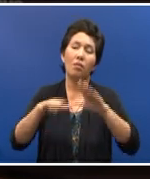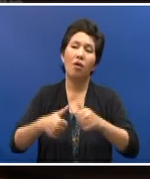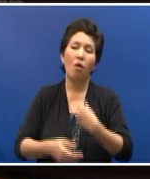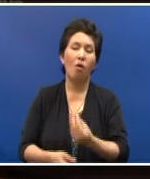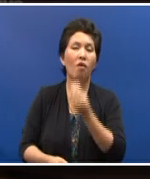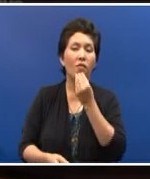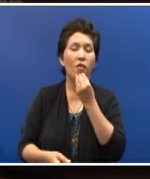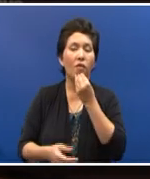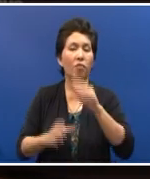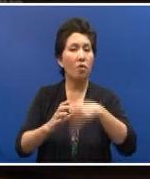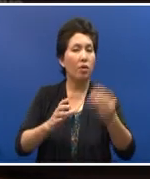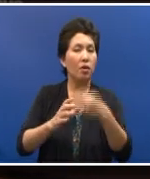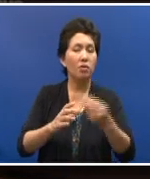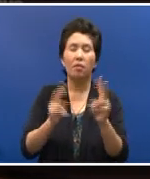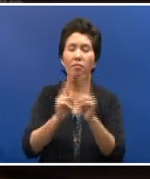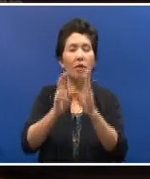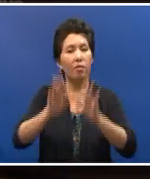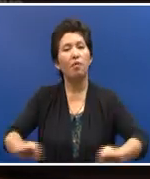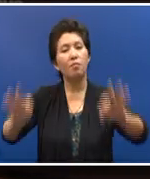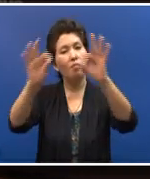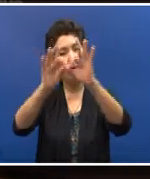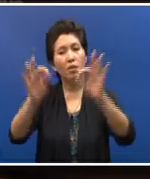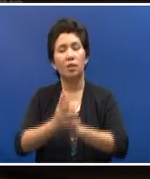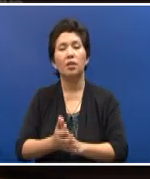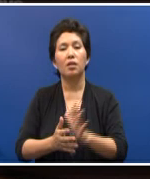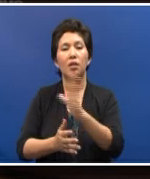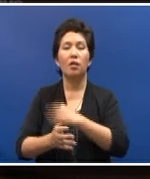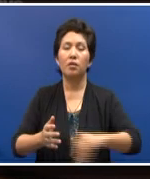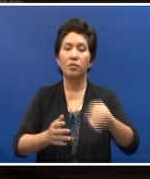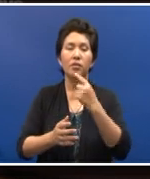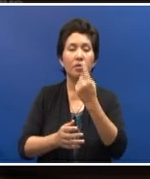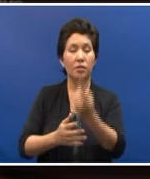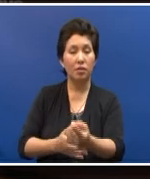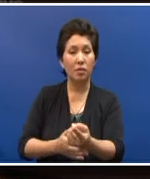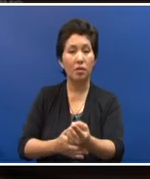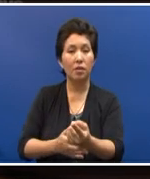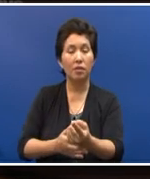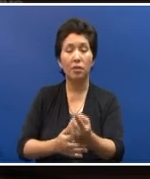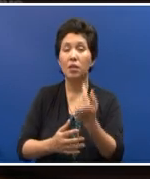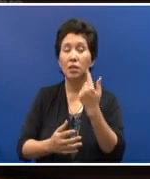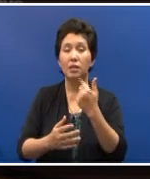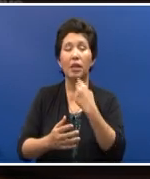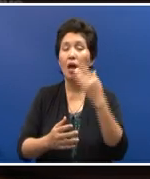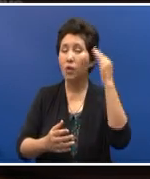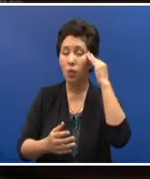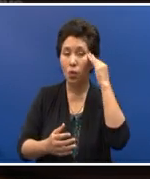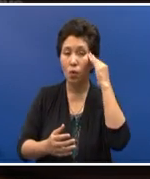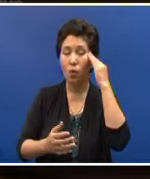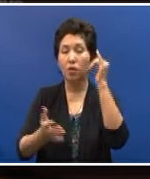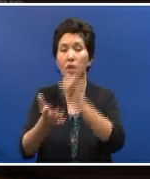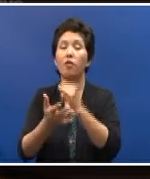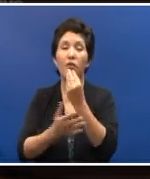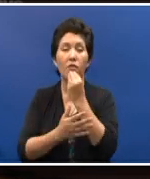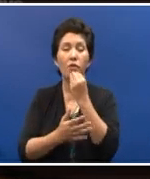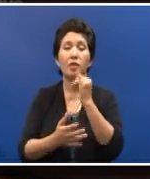production is very much important. Okay, as it is stated, it is mentioned by Abraham Maslow that